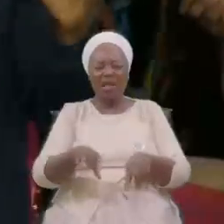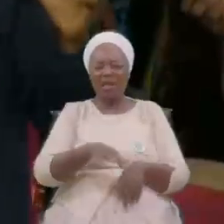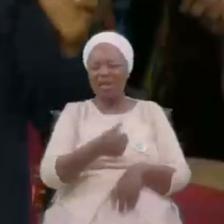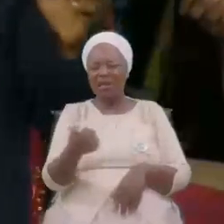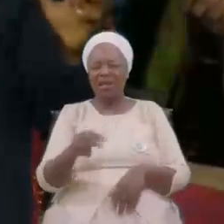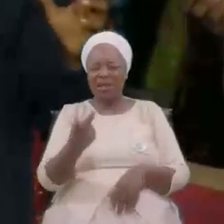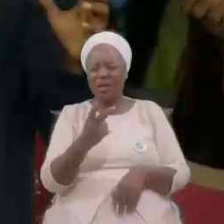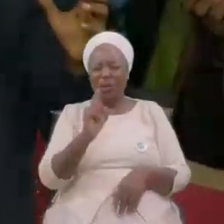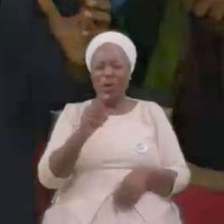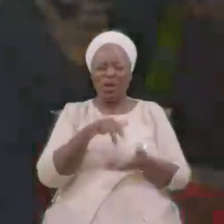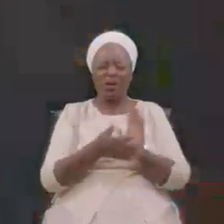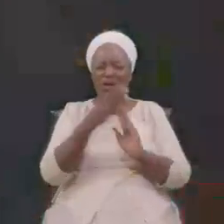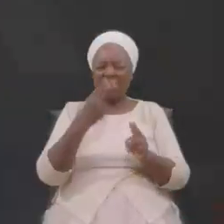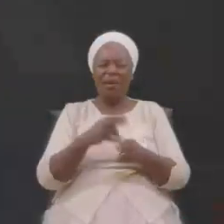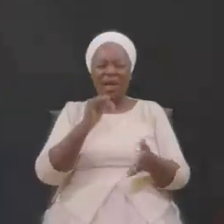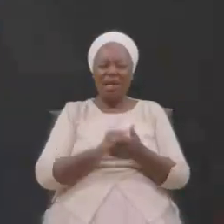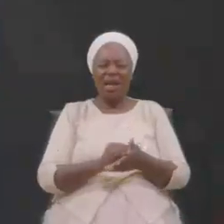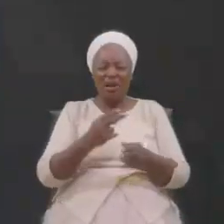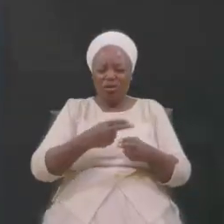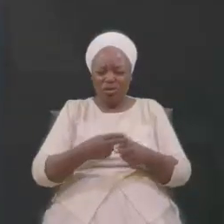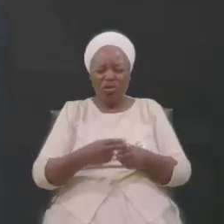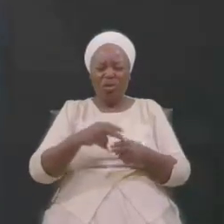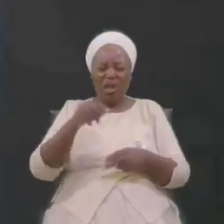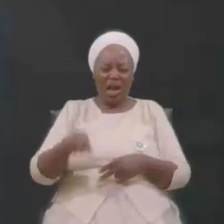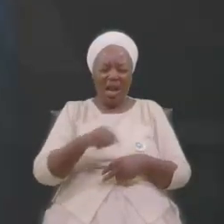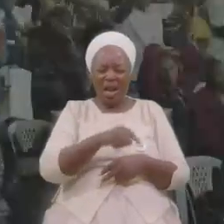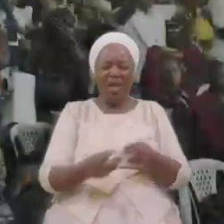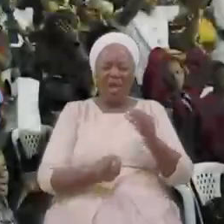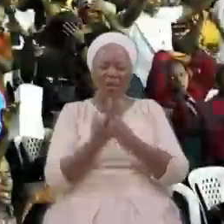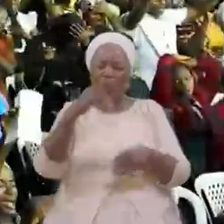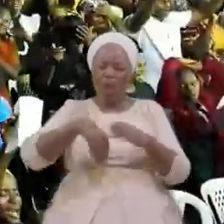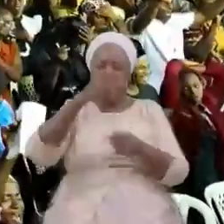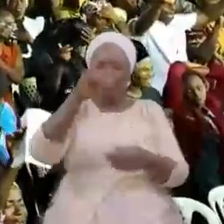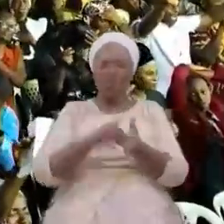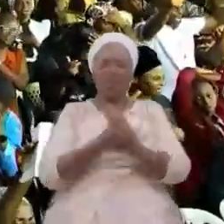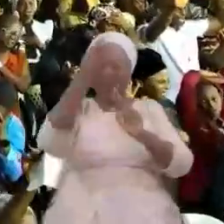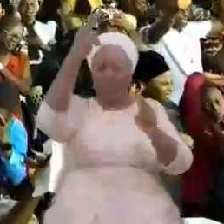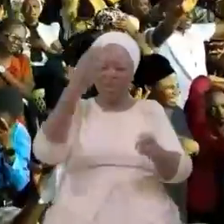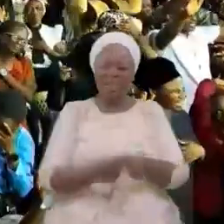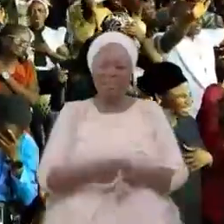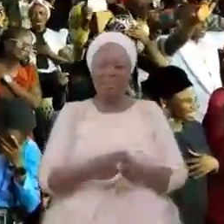That short leg, grow out in Jesus' name.